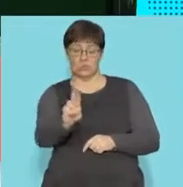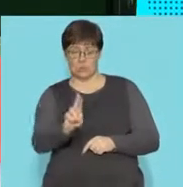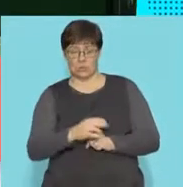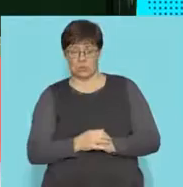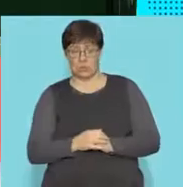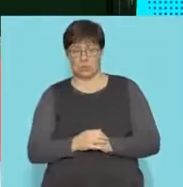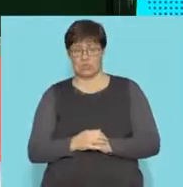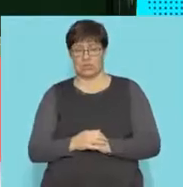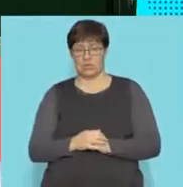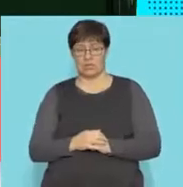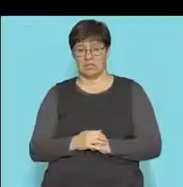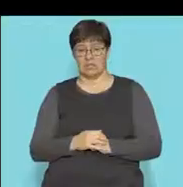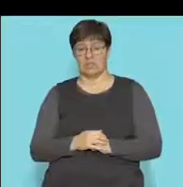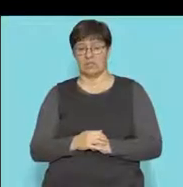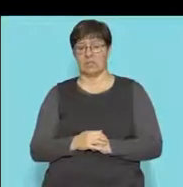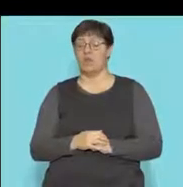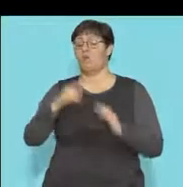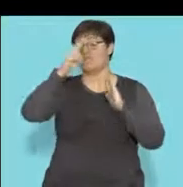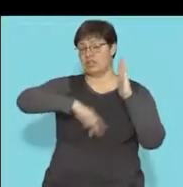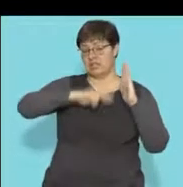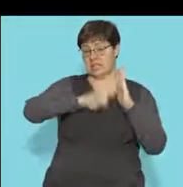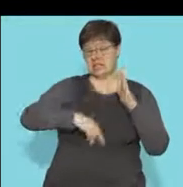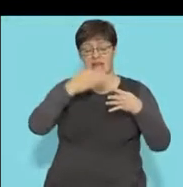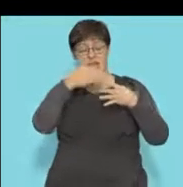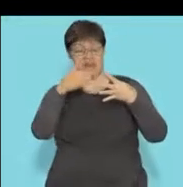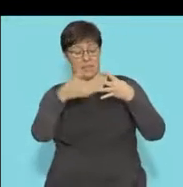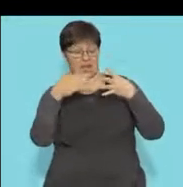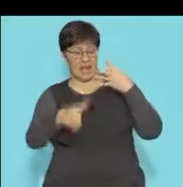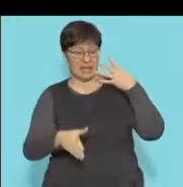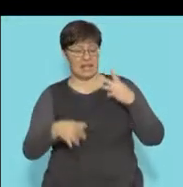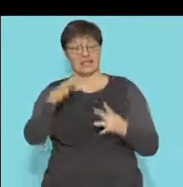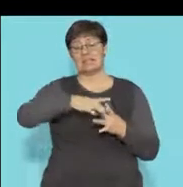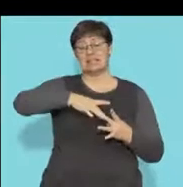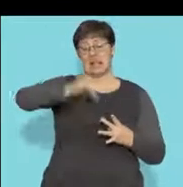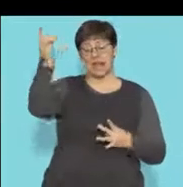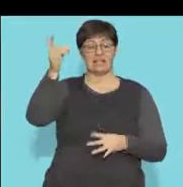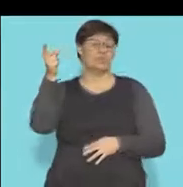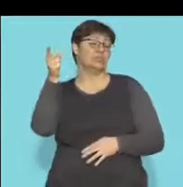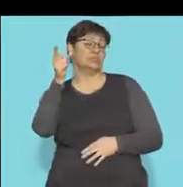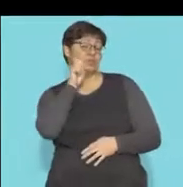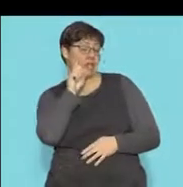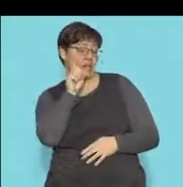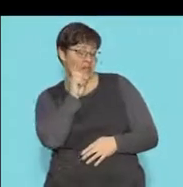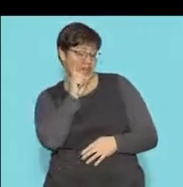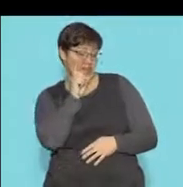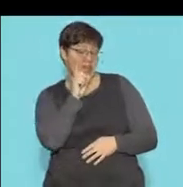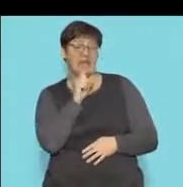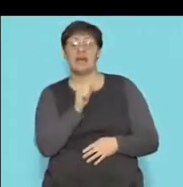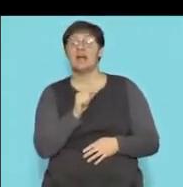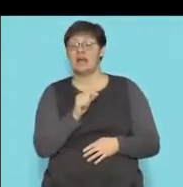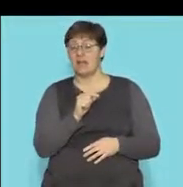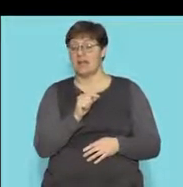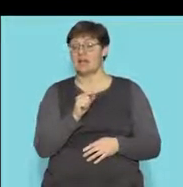R-E-S-C-U. Read, eliminate, select, check, and